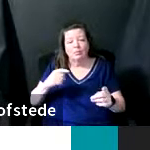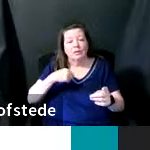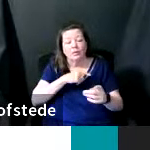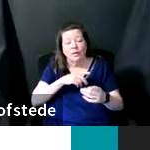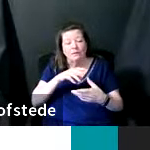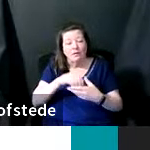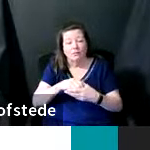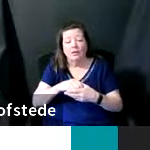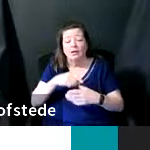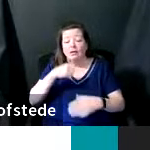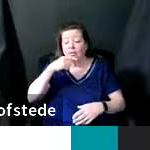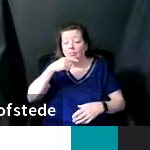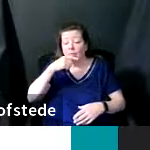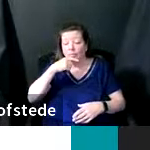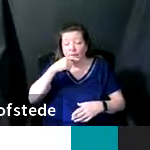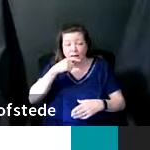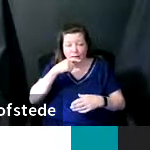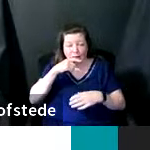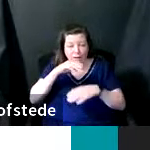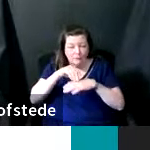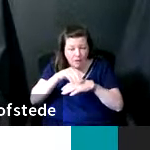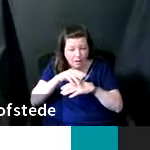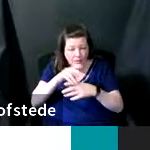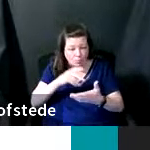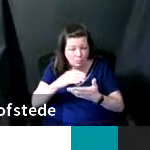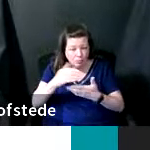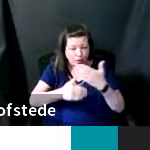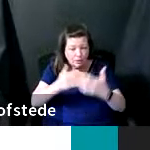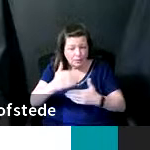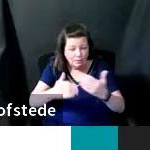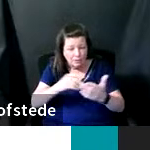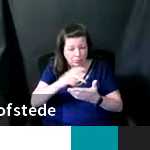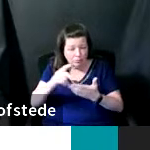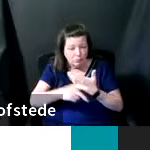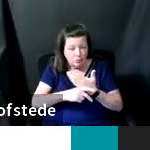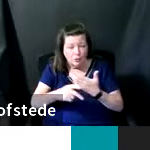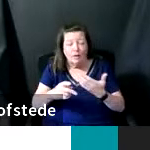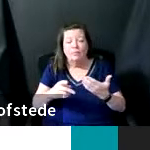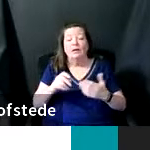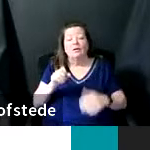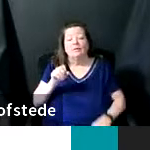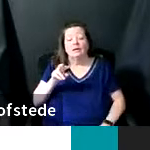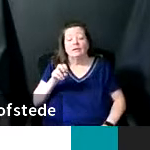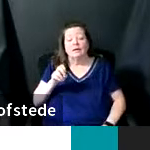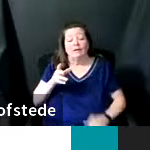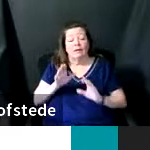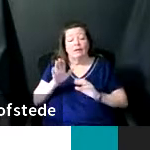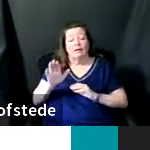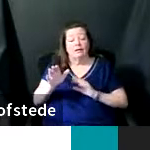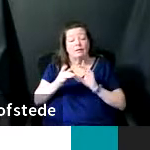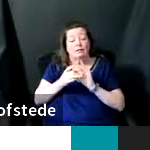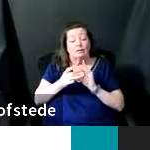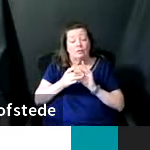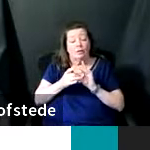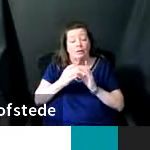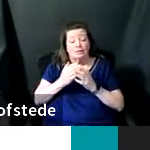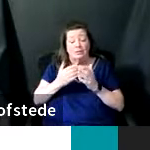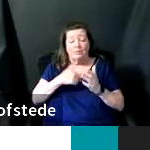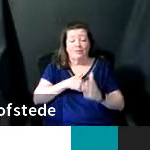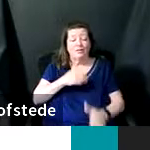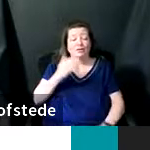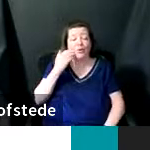public engagement process of this program, because even a story like this that some of us may know parts